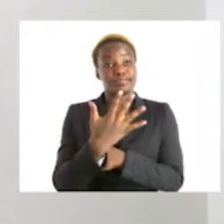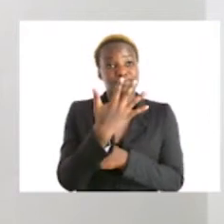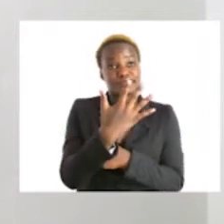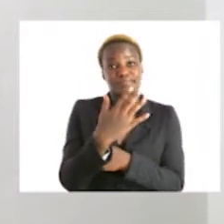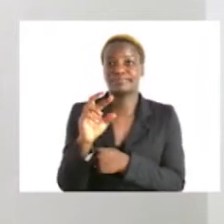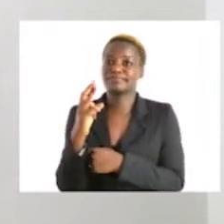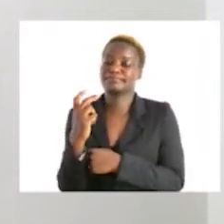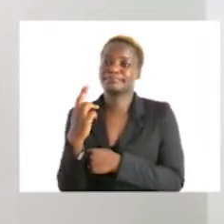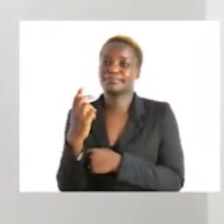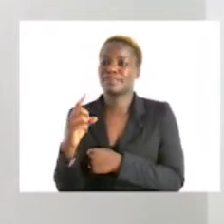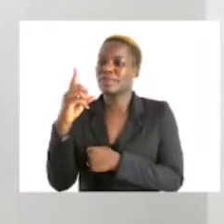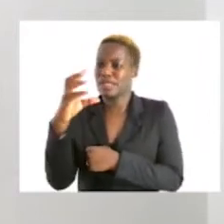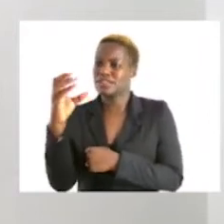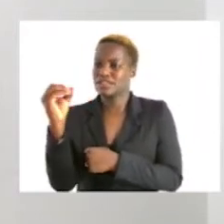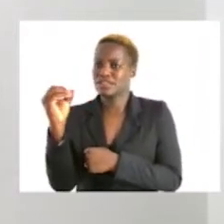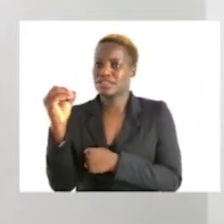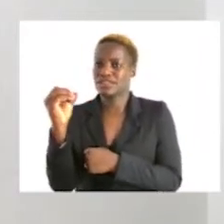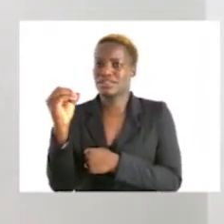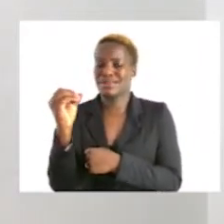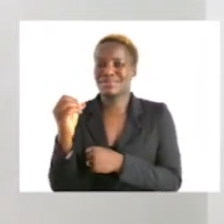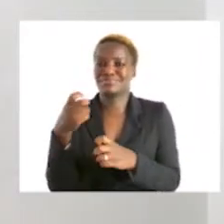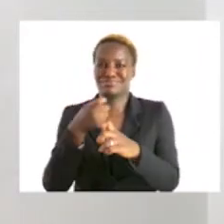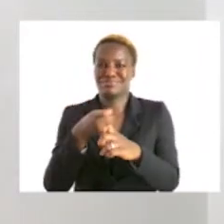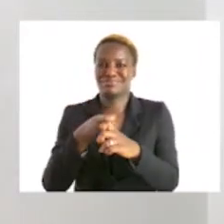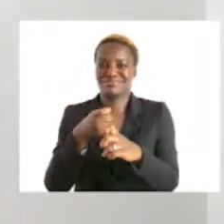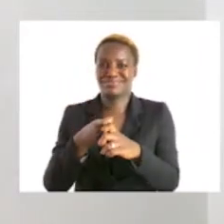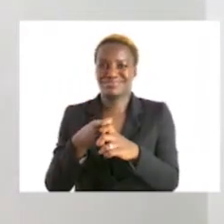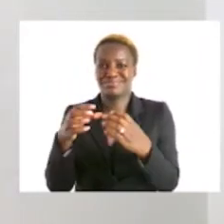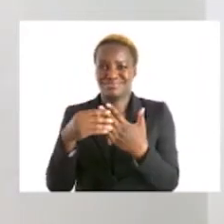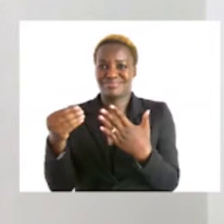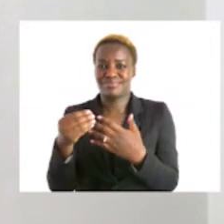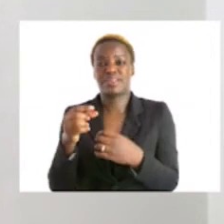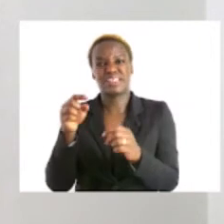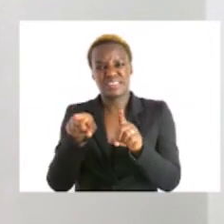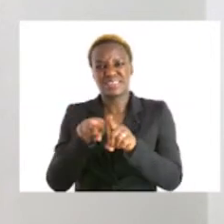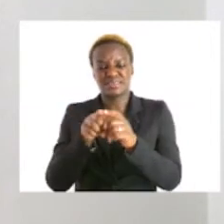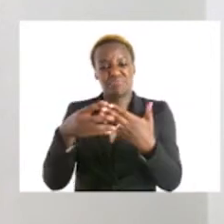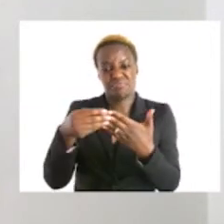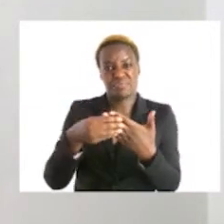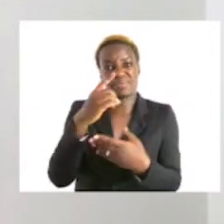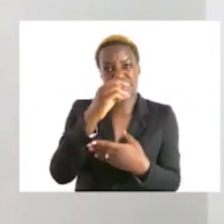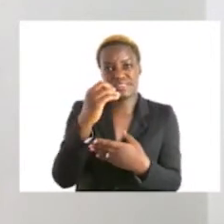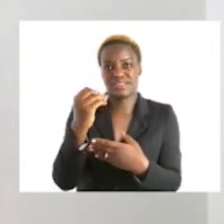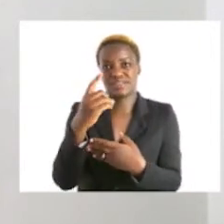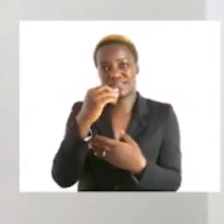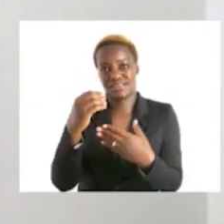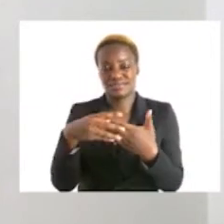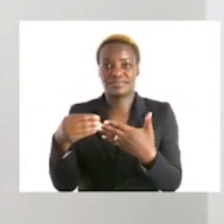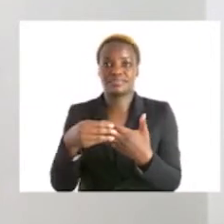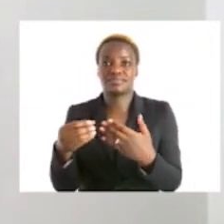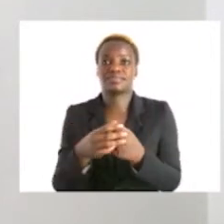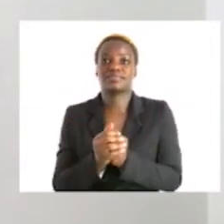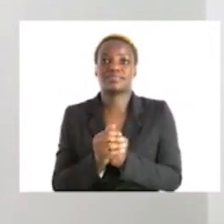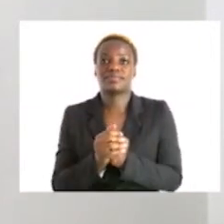$5 as well as a 10 Namibian coin. But this one can also be in the notes. All right. And these are all the coins, the